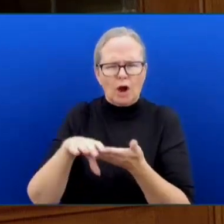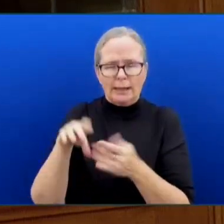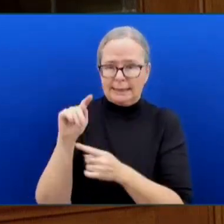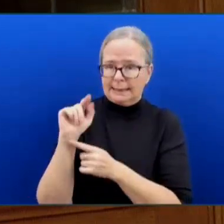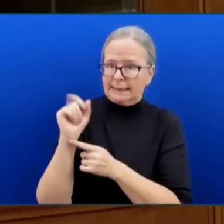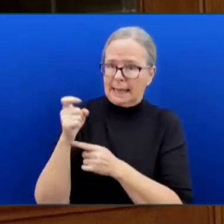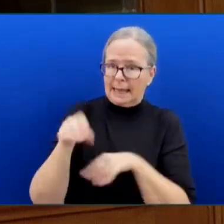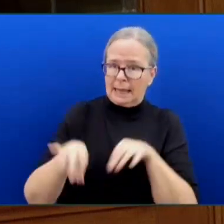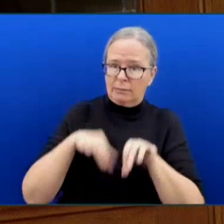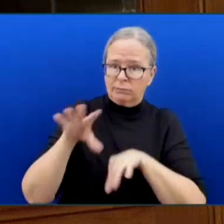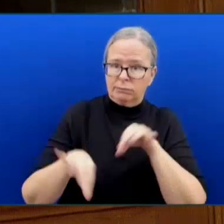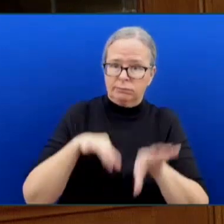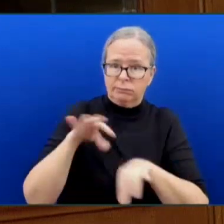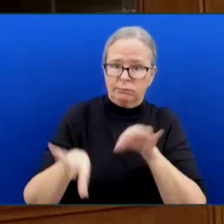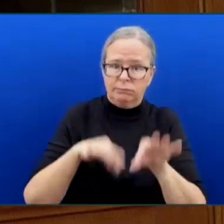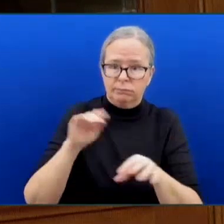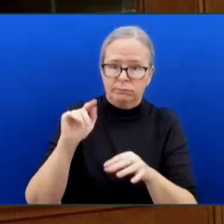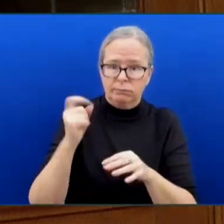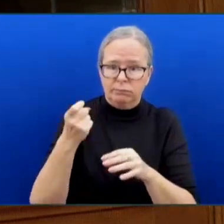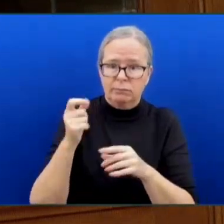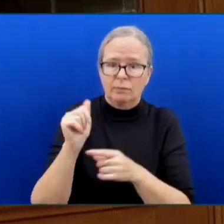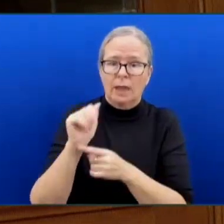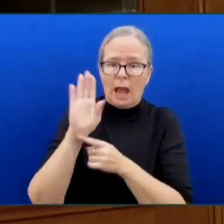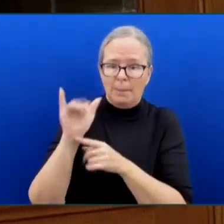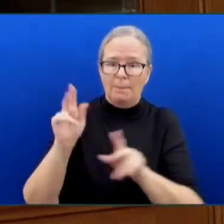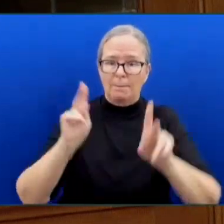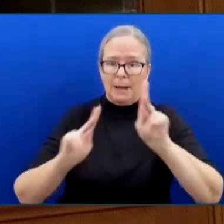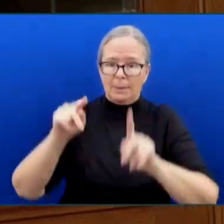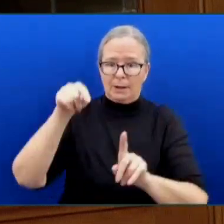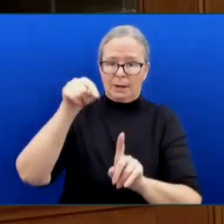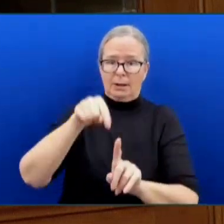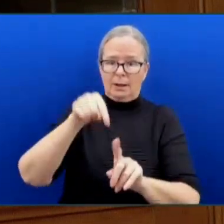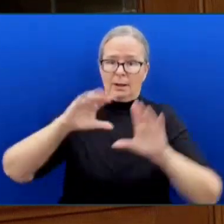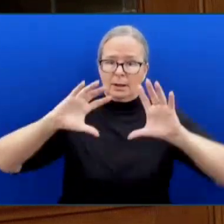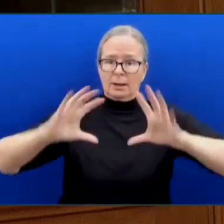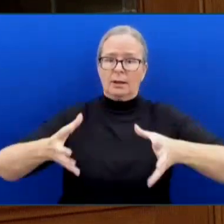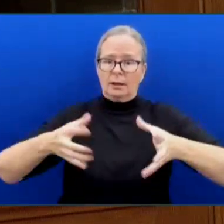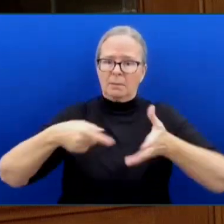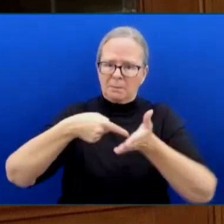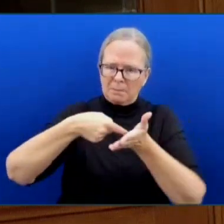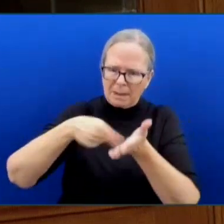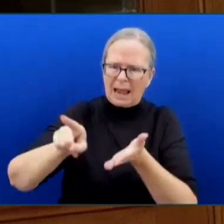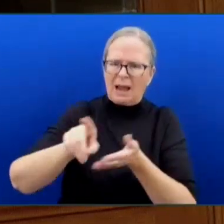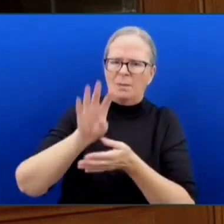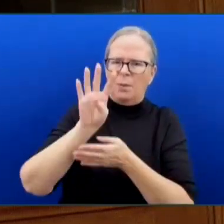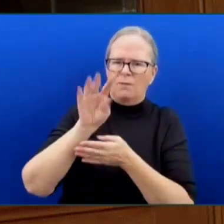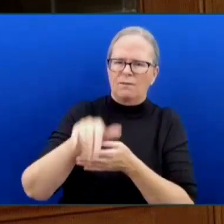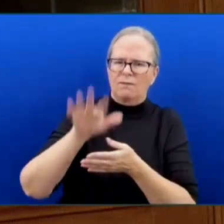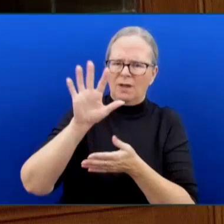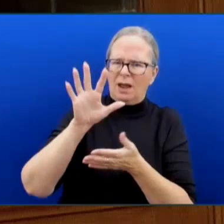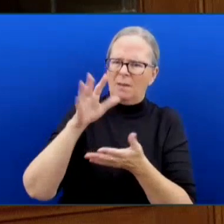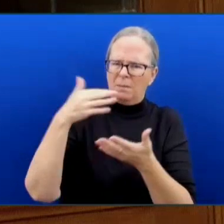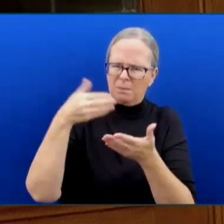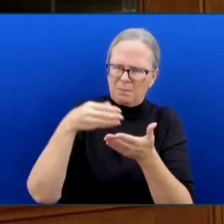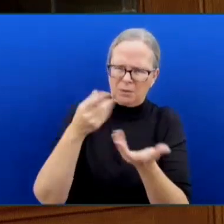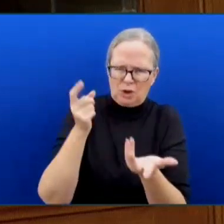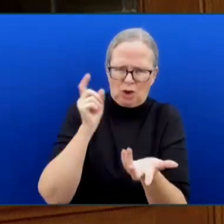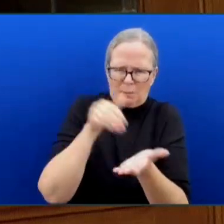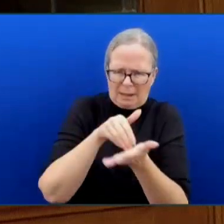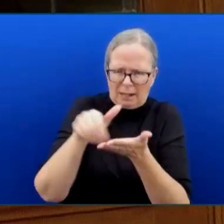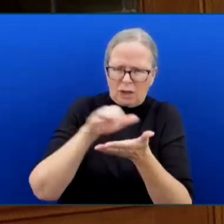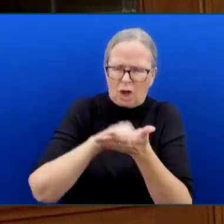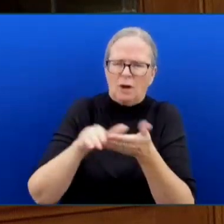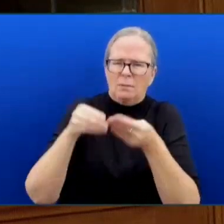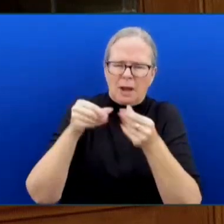$4.5 million. $4.5 million that could be better spent in their community. What does this Premier have